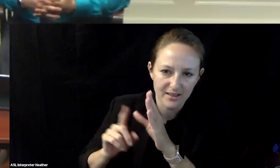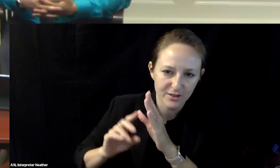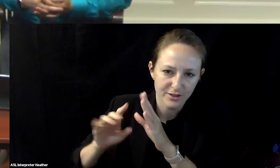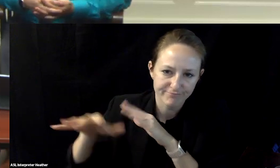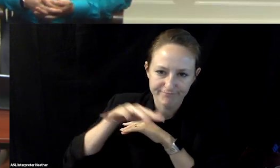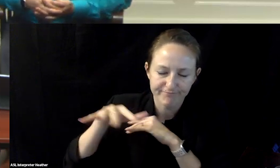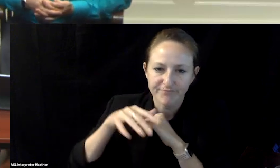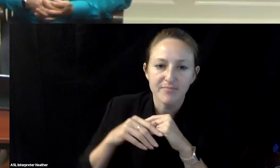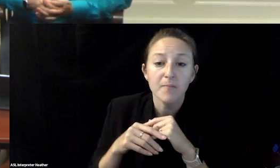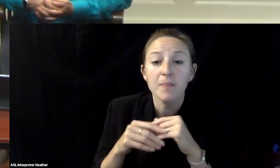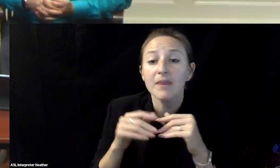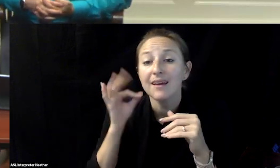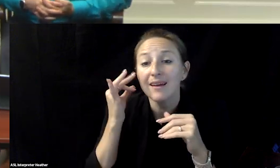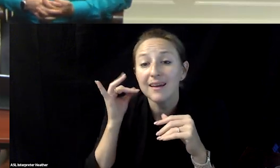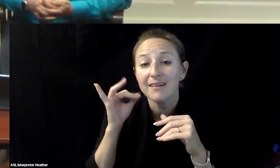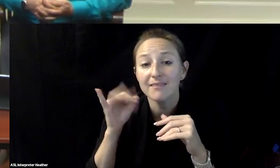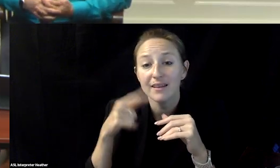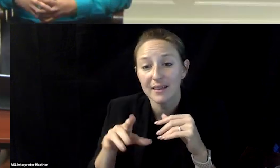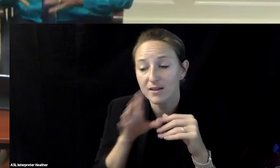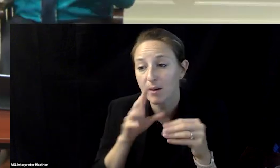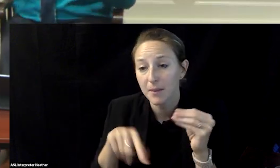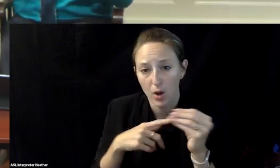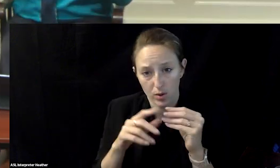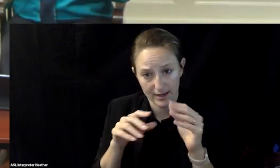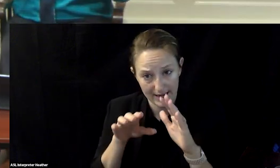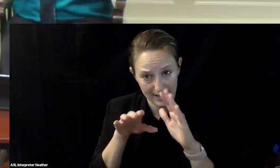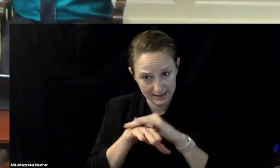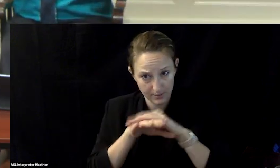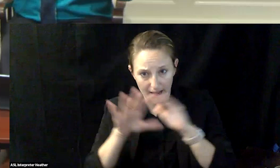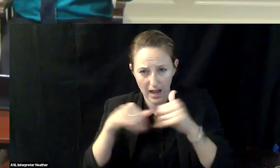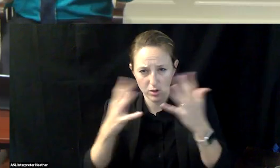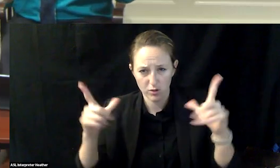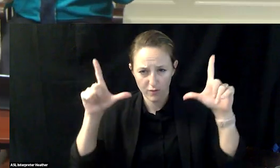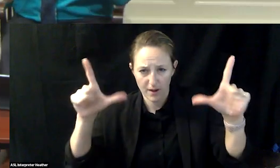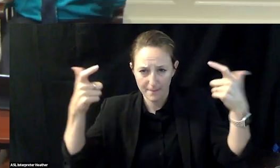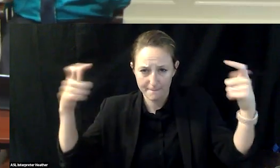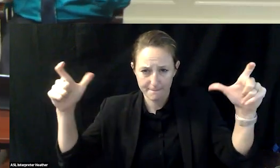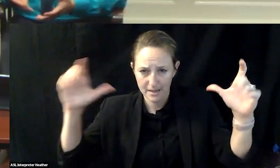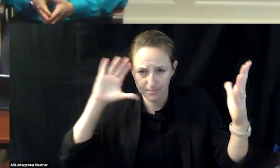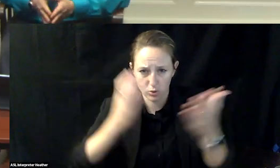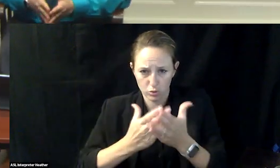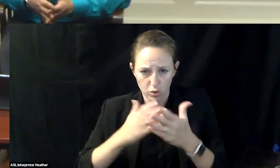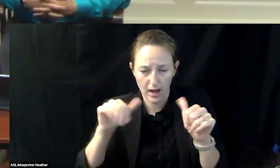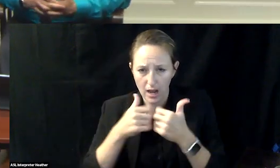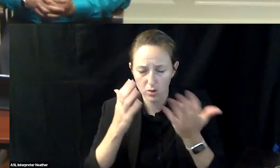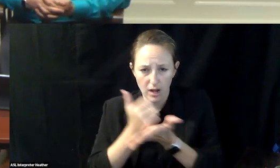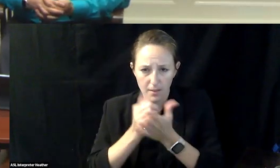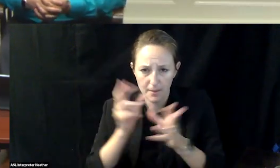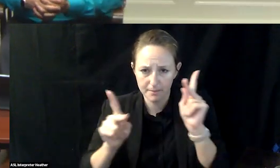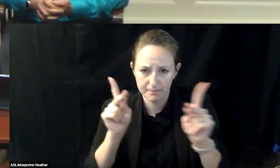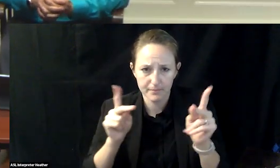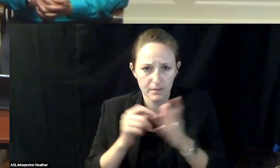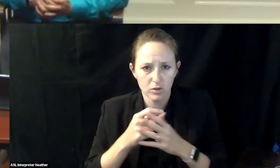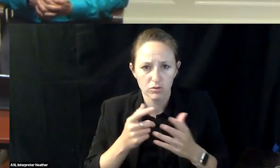tackle when it comes to accessibility, how do you help people frame the big picture and tackle the right thing